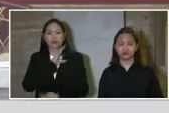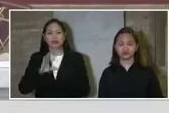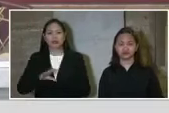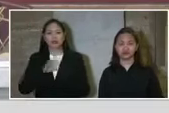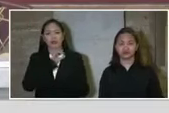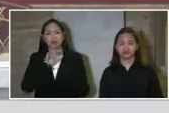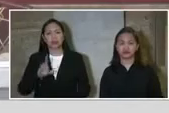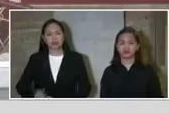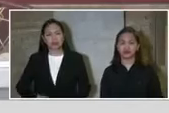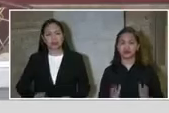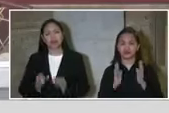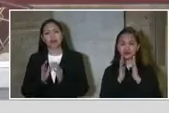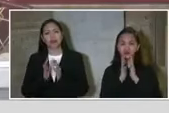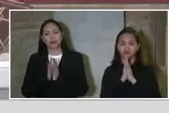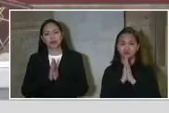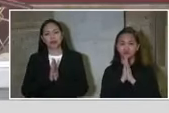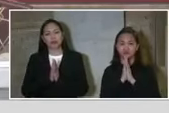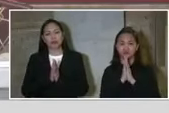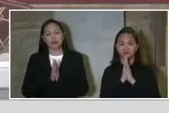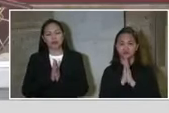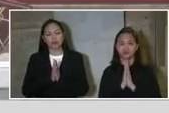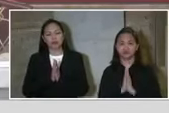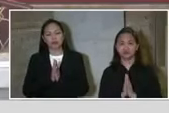Lord. Amen.